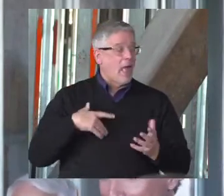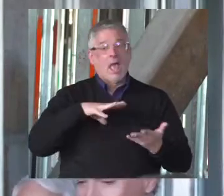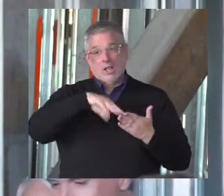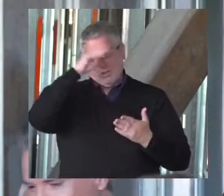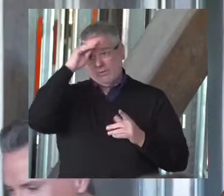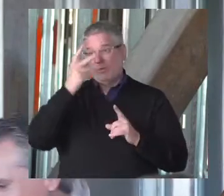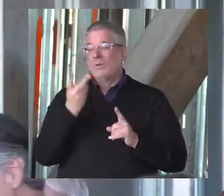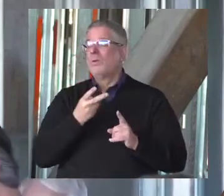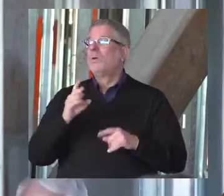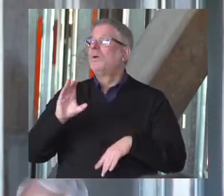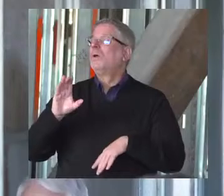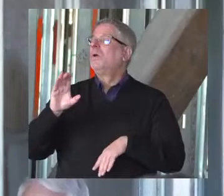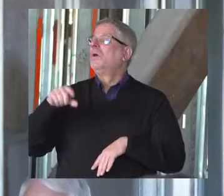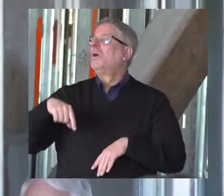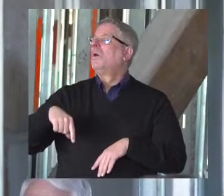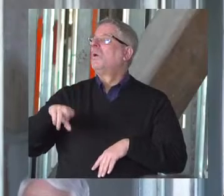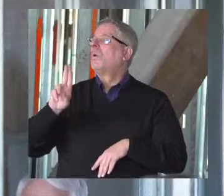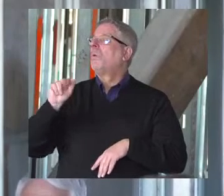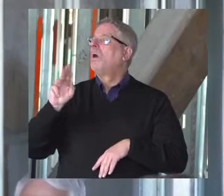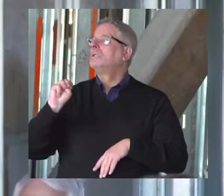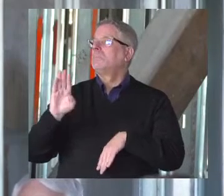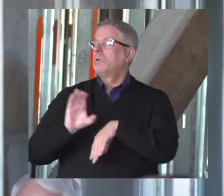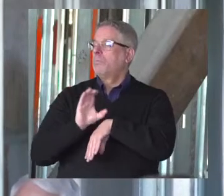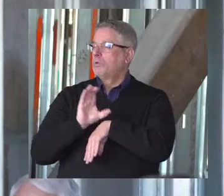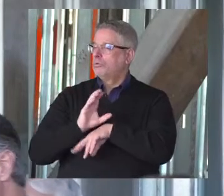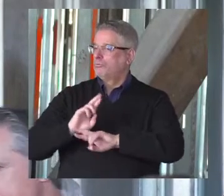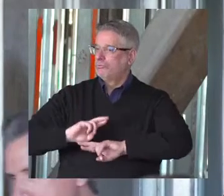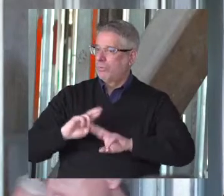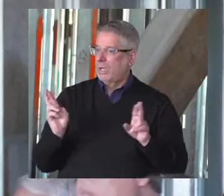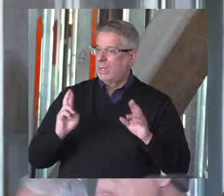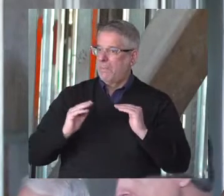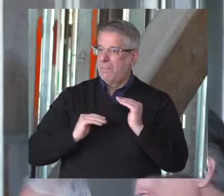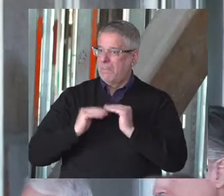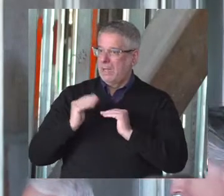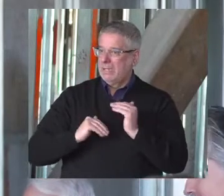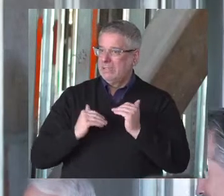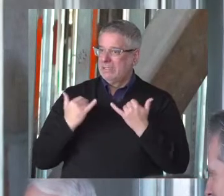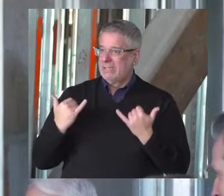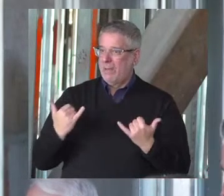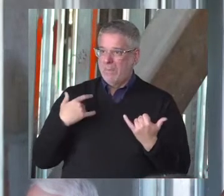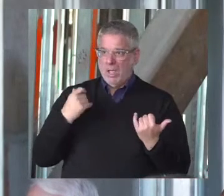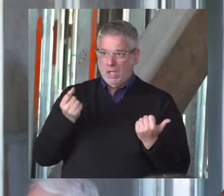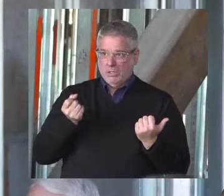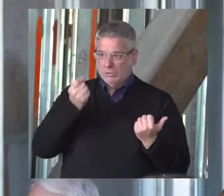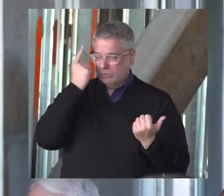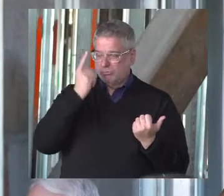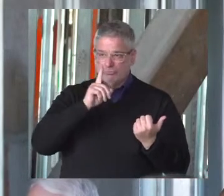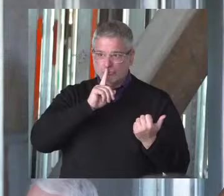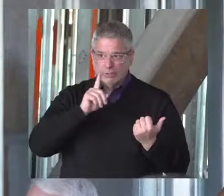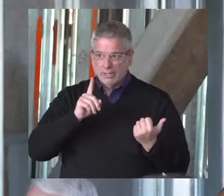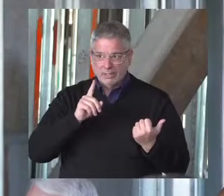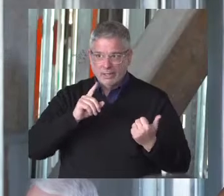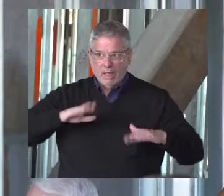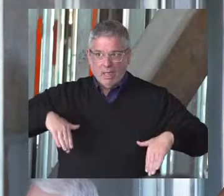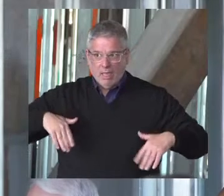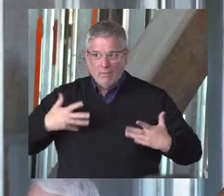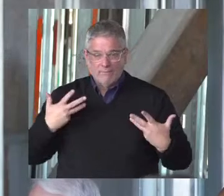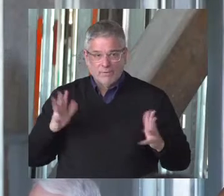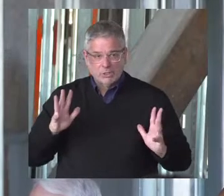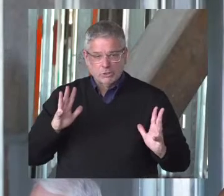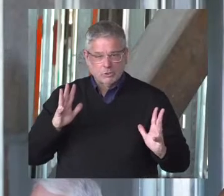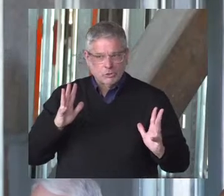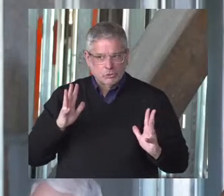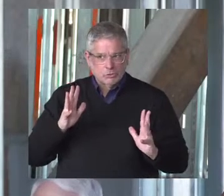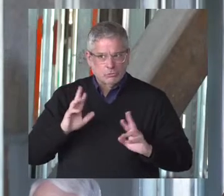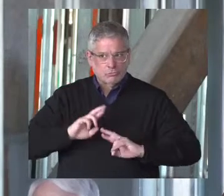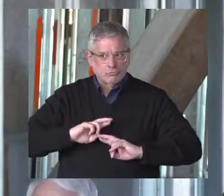two from Quantum is the quantum computer like ready? Can you build one now? My understanding is it doesn't really exist. There's like this thing with like